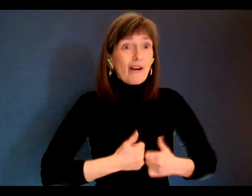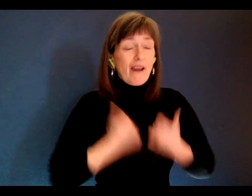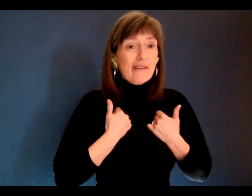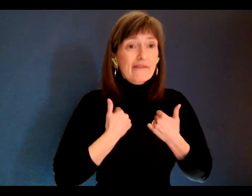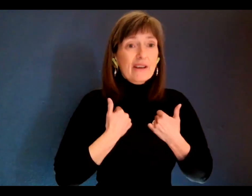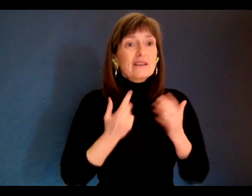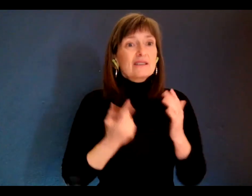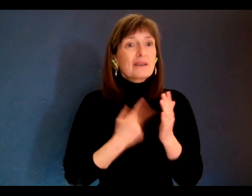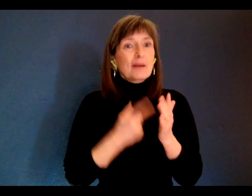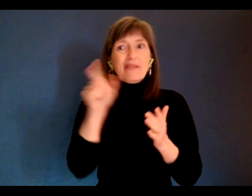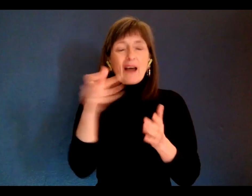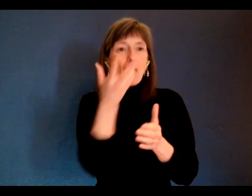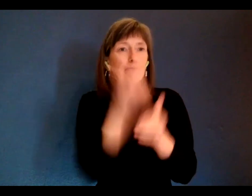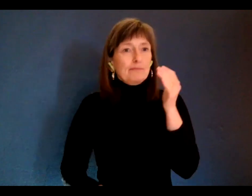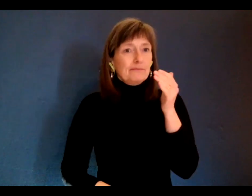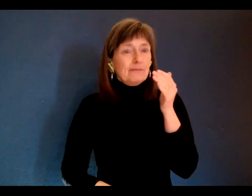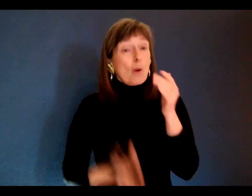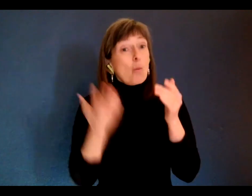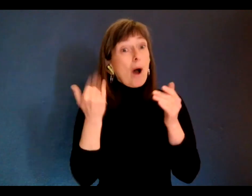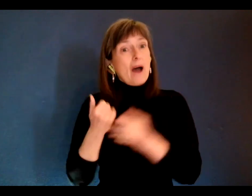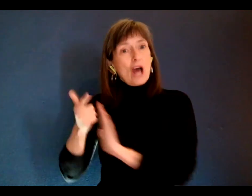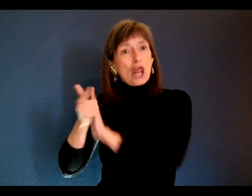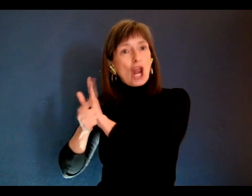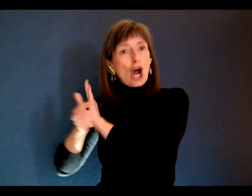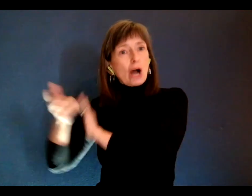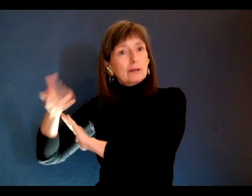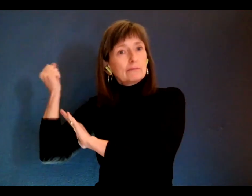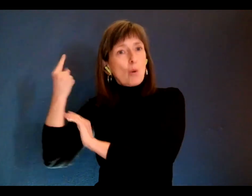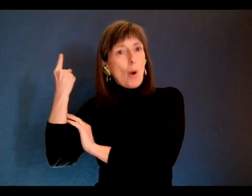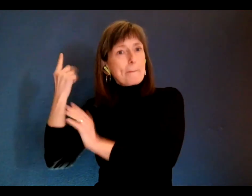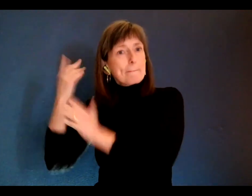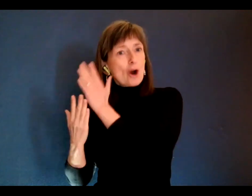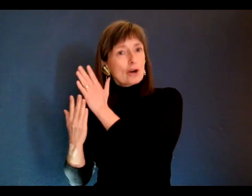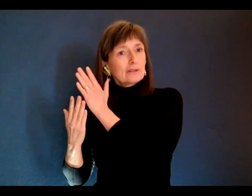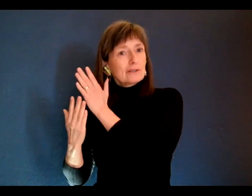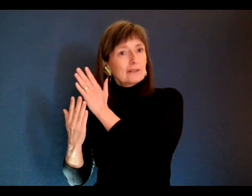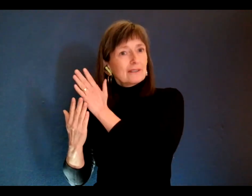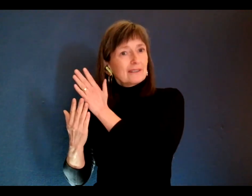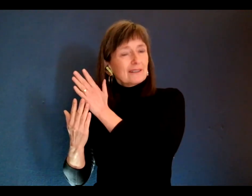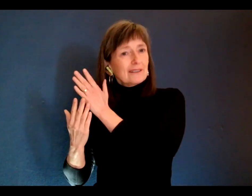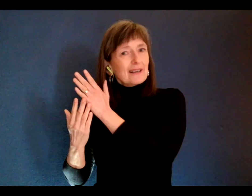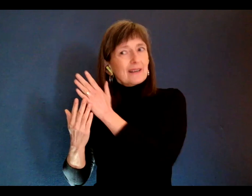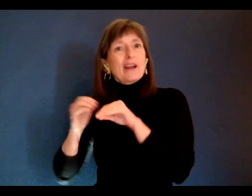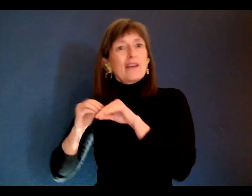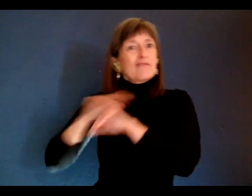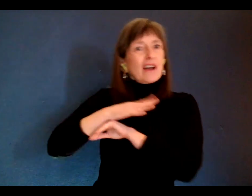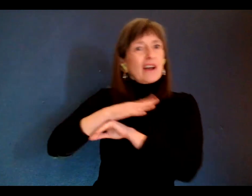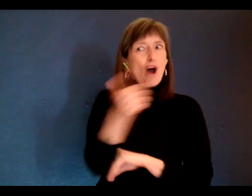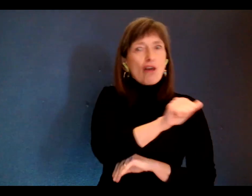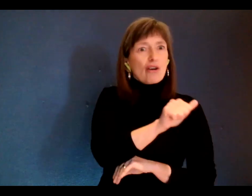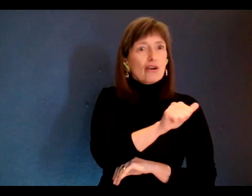the description of somebody who falls in need of protective intervention. Mm-hmm. So there's a wide